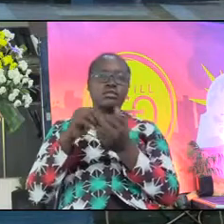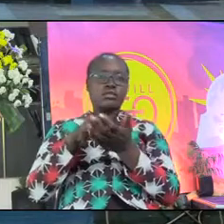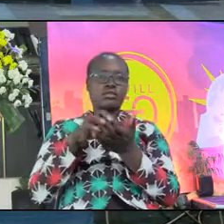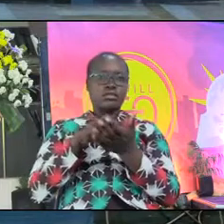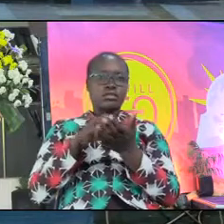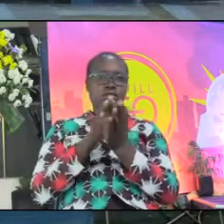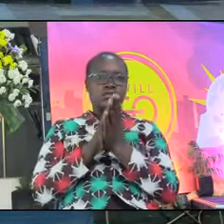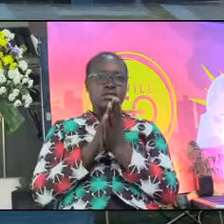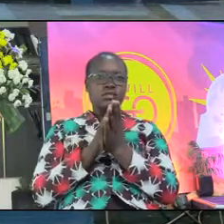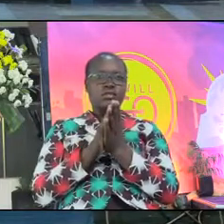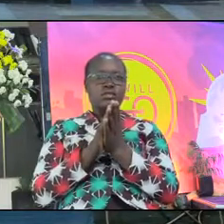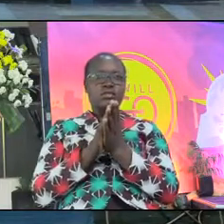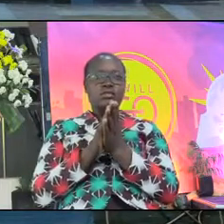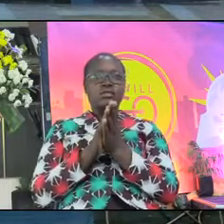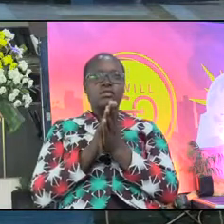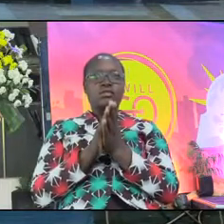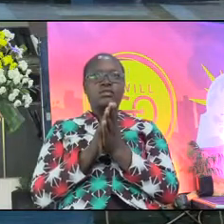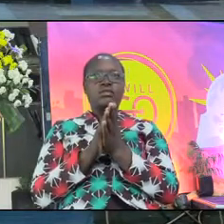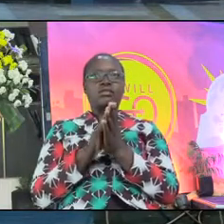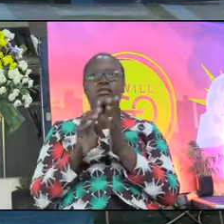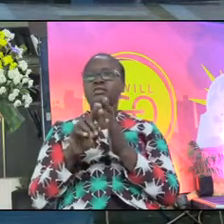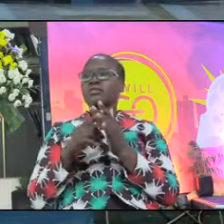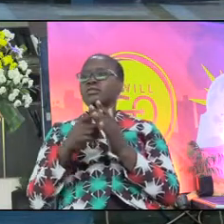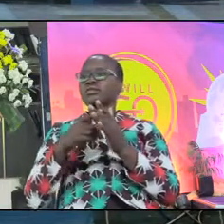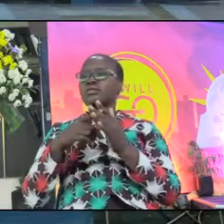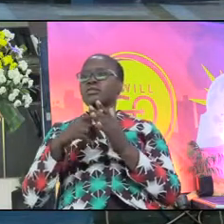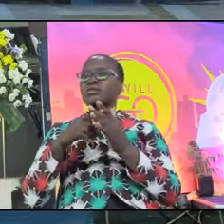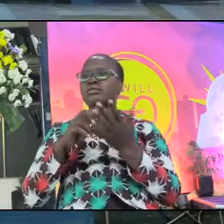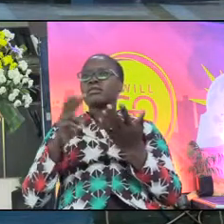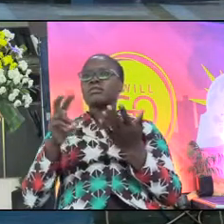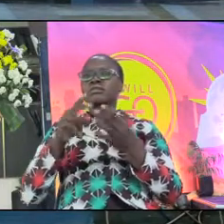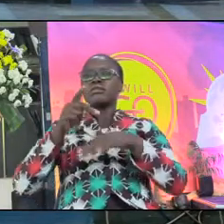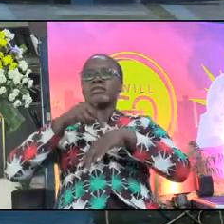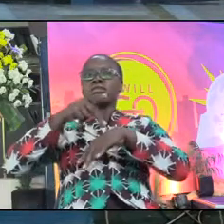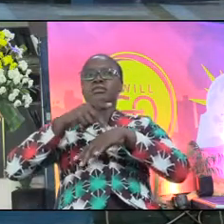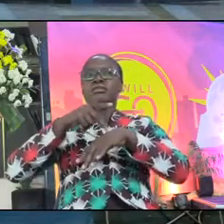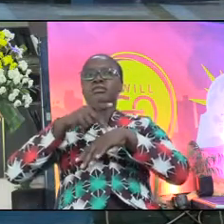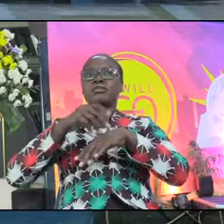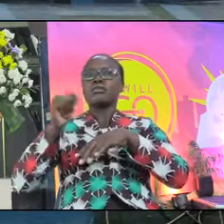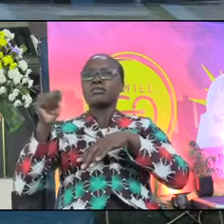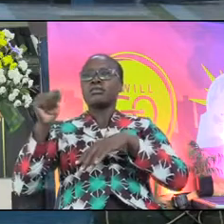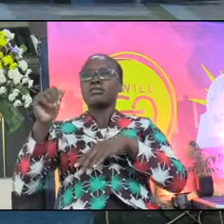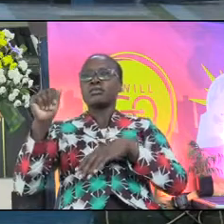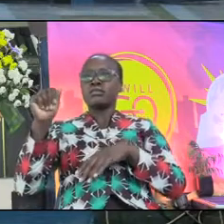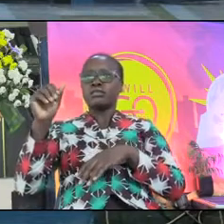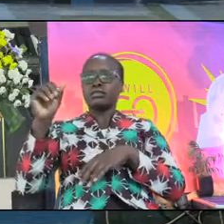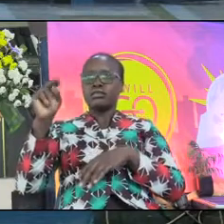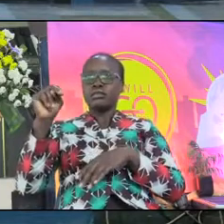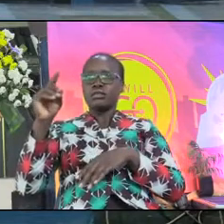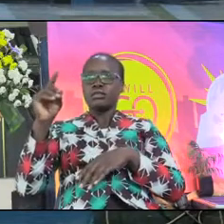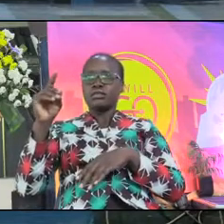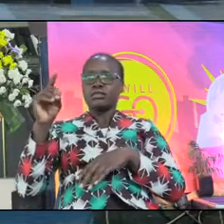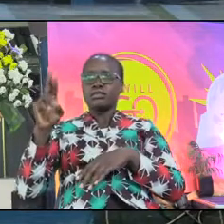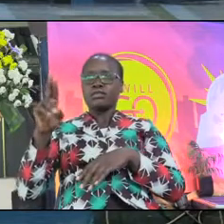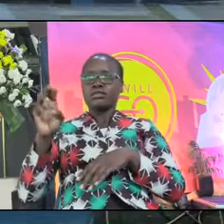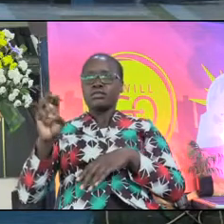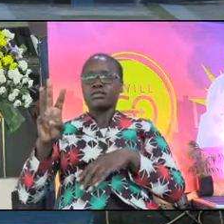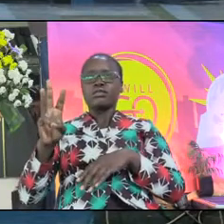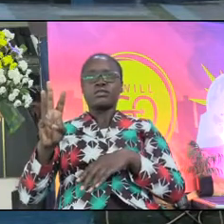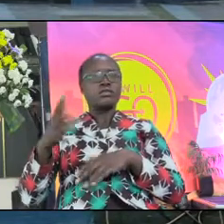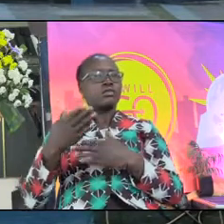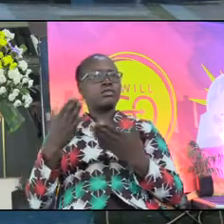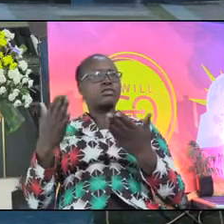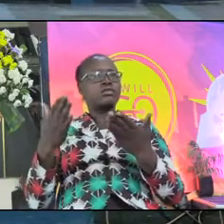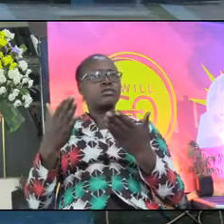situation. And they started, John and Peter and Andrew start saying, hey, this paddle this